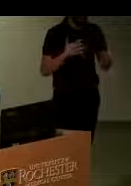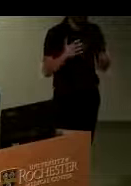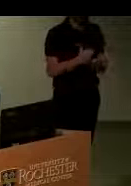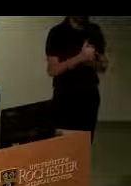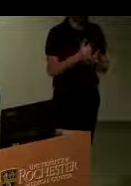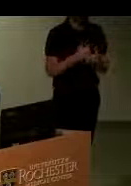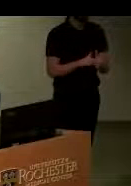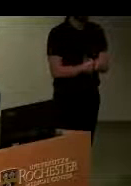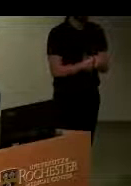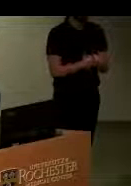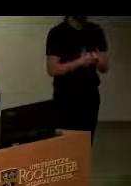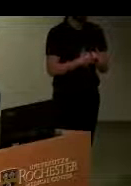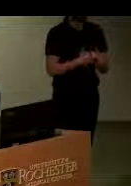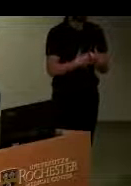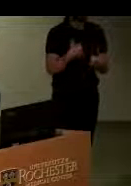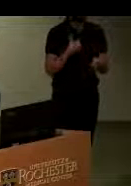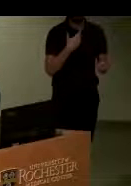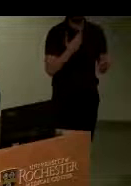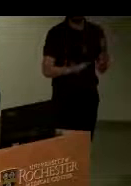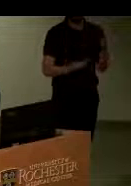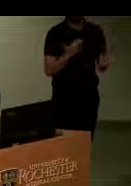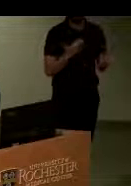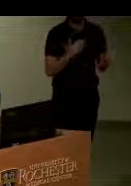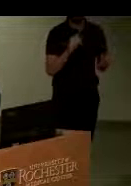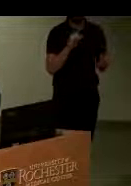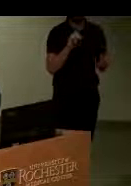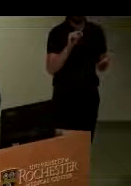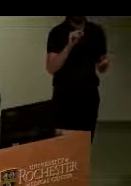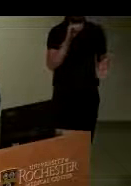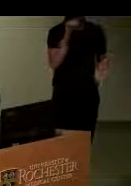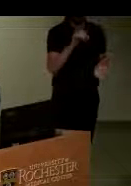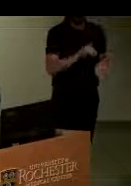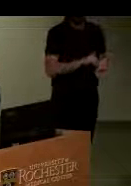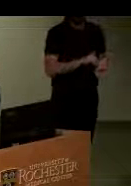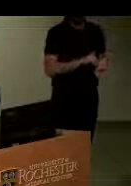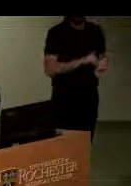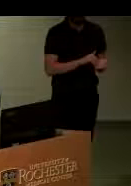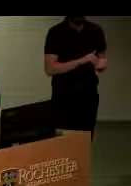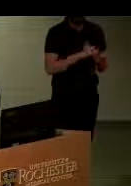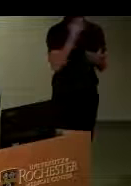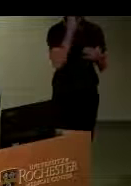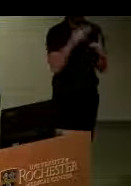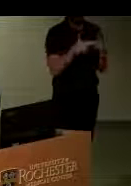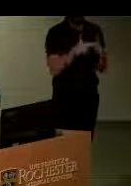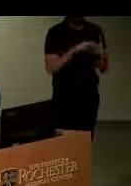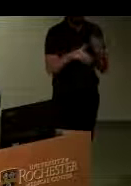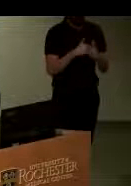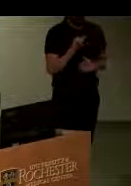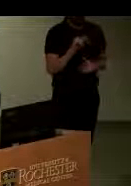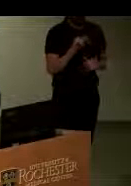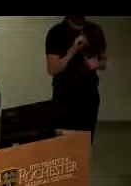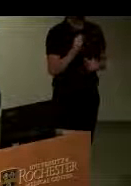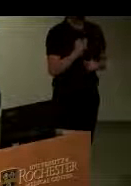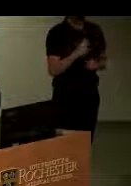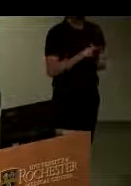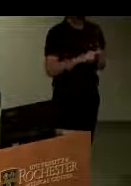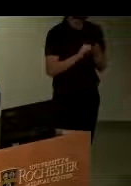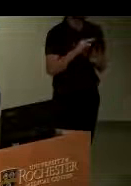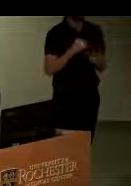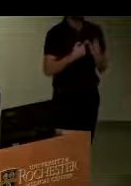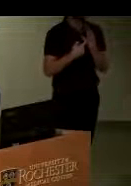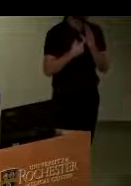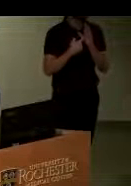have probably 20,000 pathology slides, all indexed, so that if we want to show them